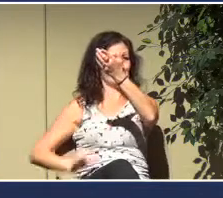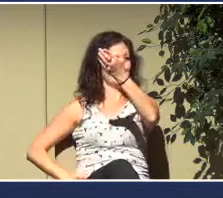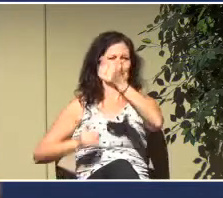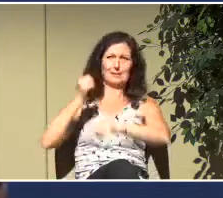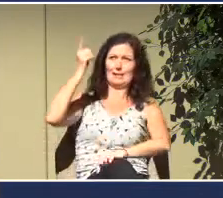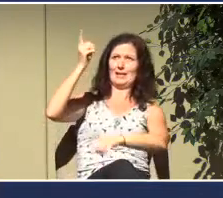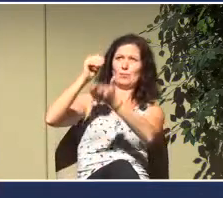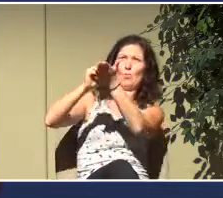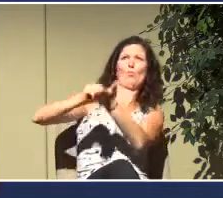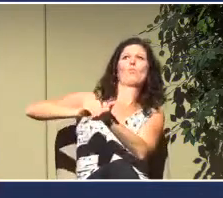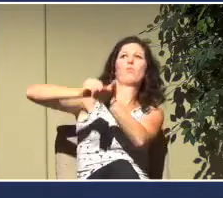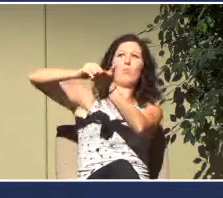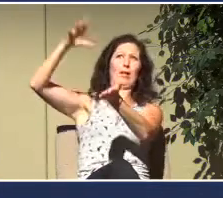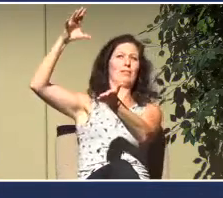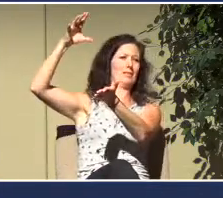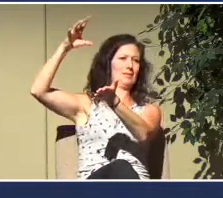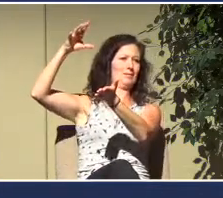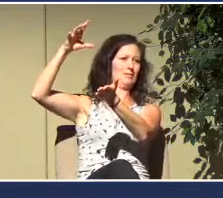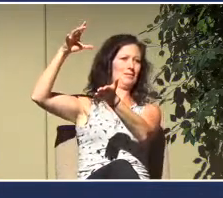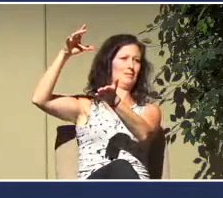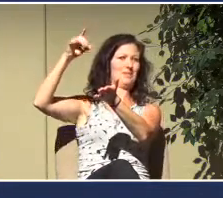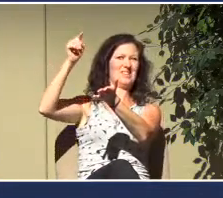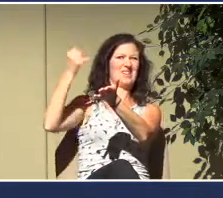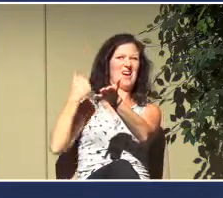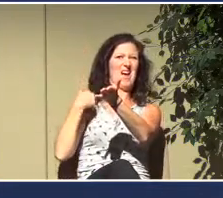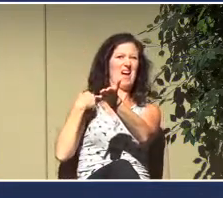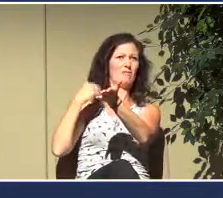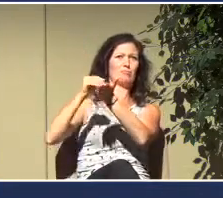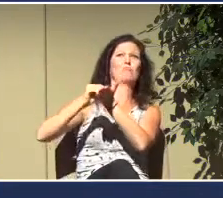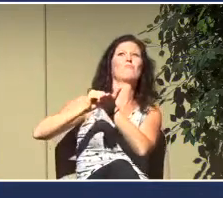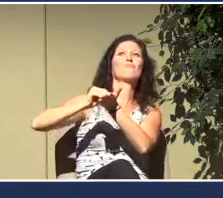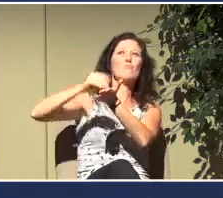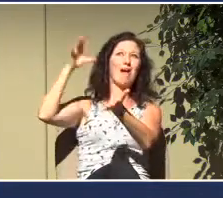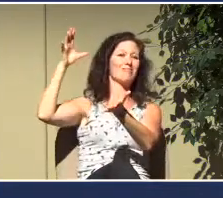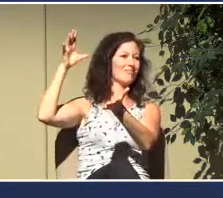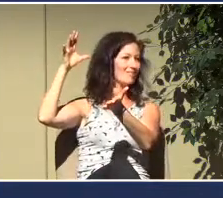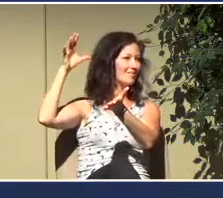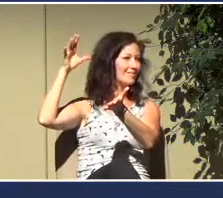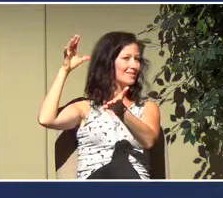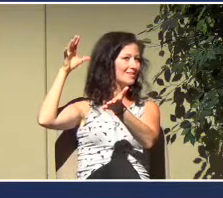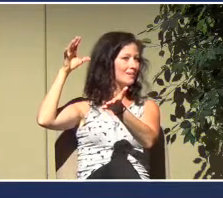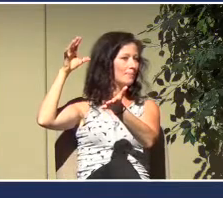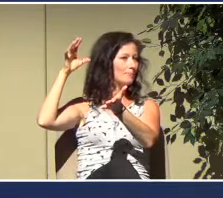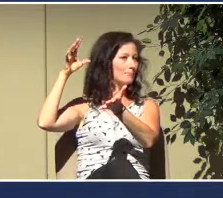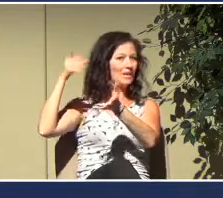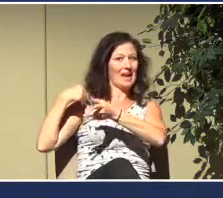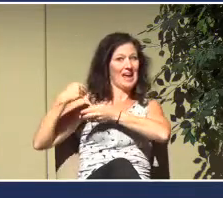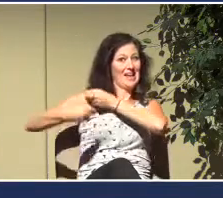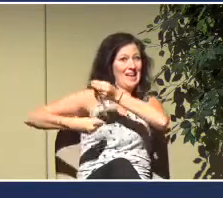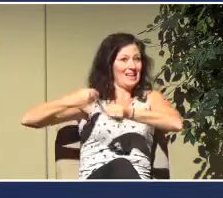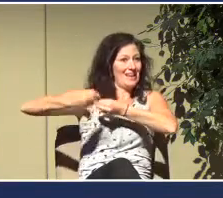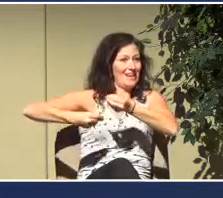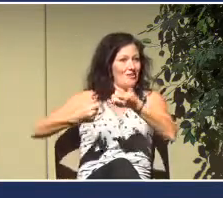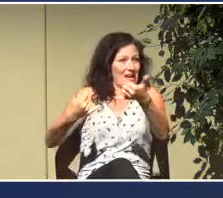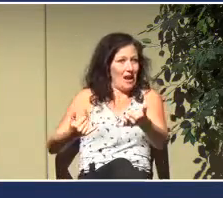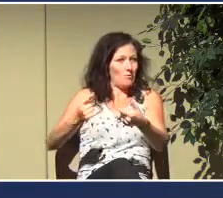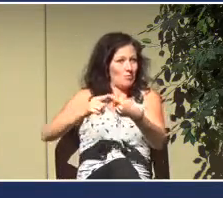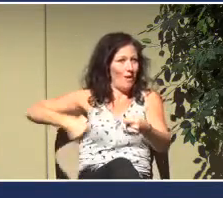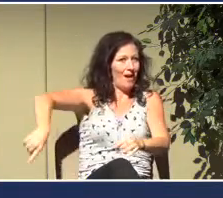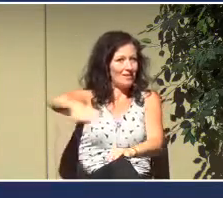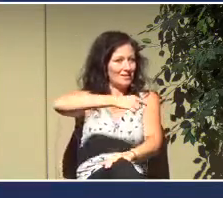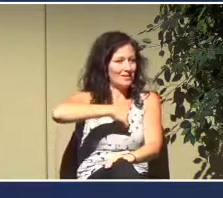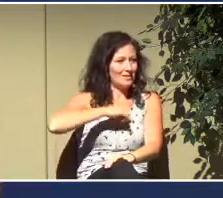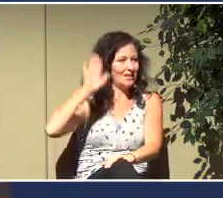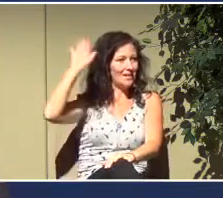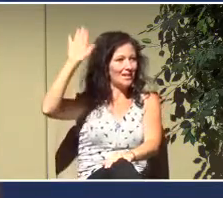Yeah, he made it. Yeah, he's wealthy. Ephesians 1, same thing. Paul says, praise be to the God and Father of our Lord Jesus